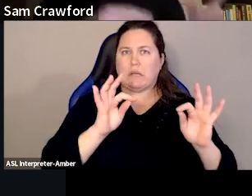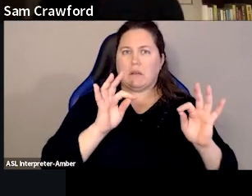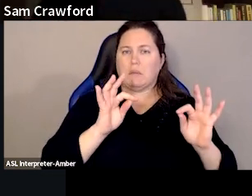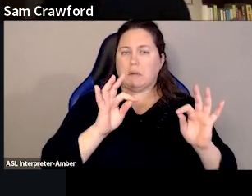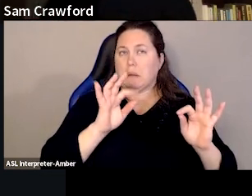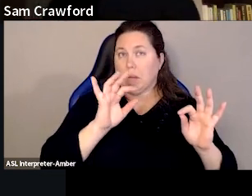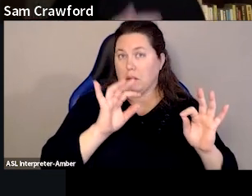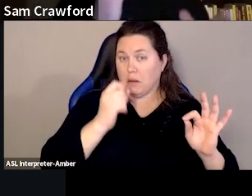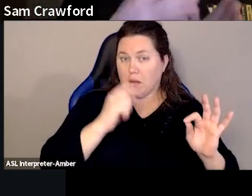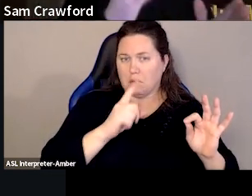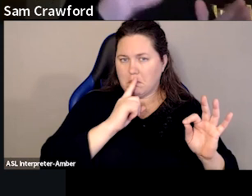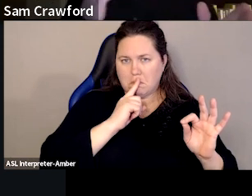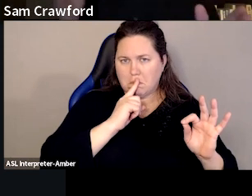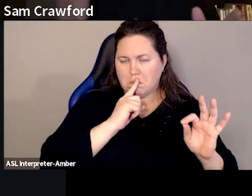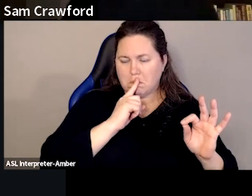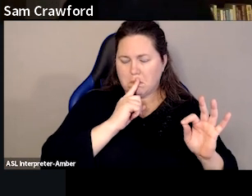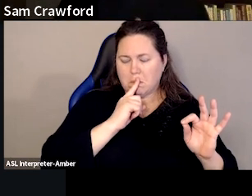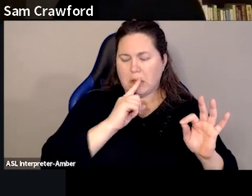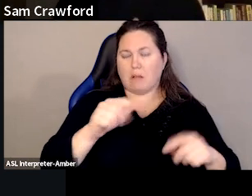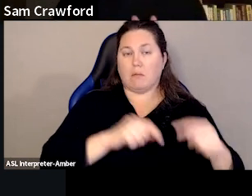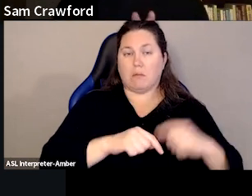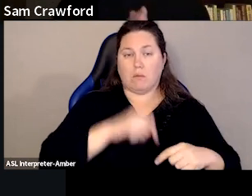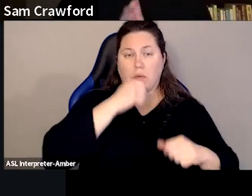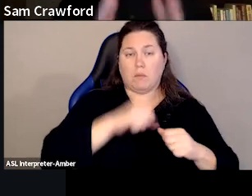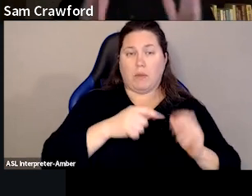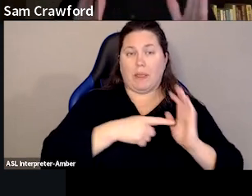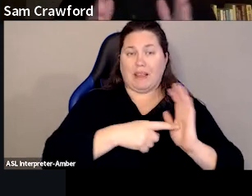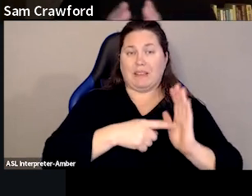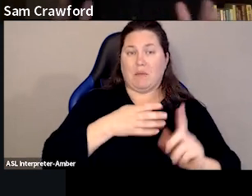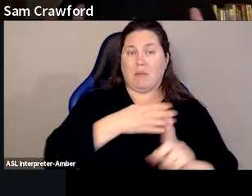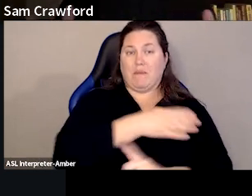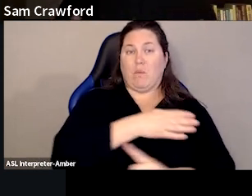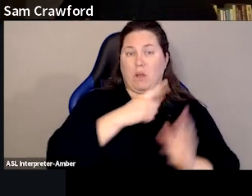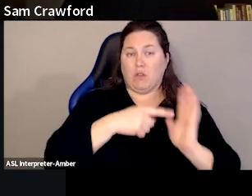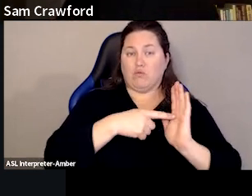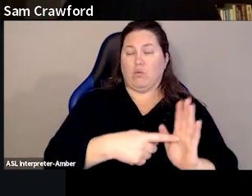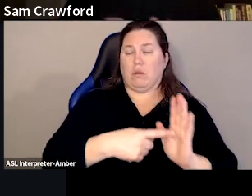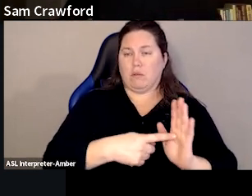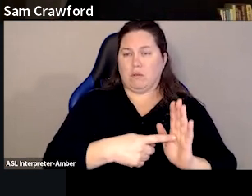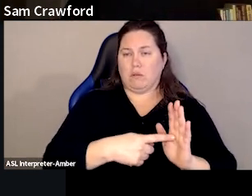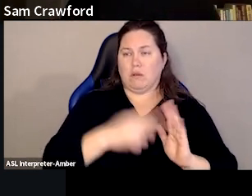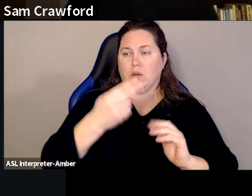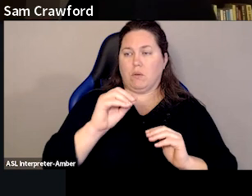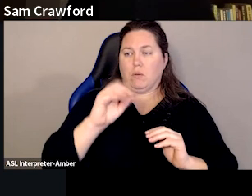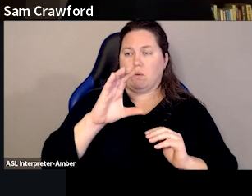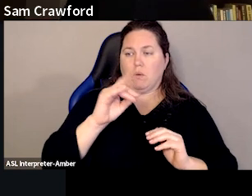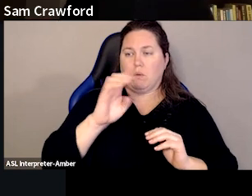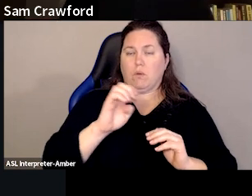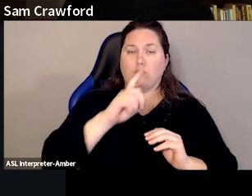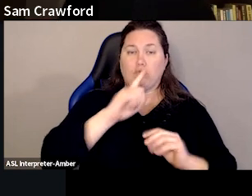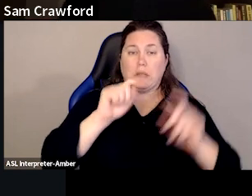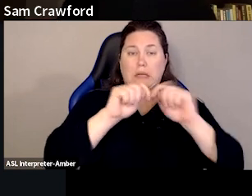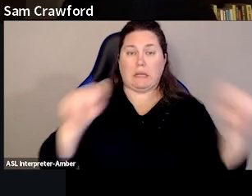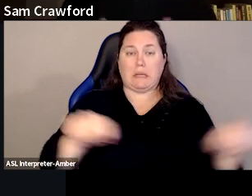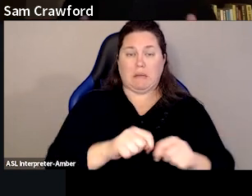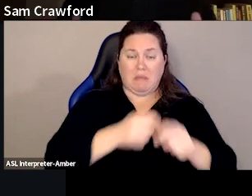if we just rewind to the 3 examples that I showed earlier, no code platforms just aren't beholden to templates,